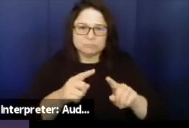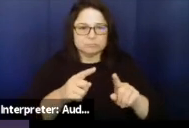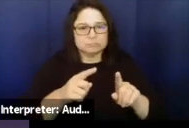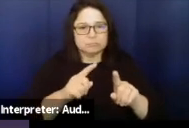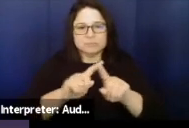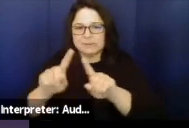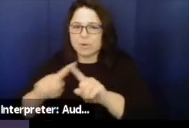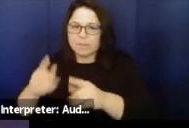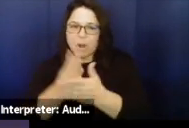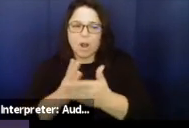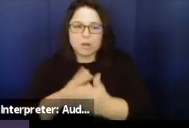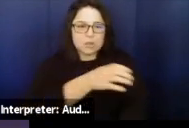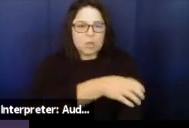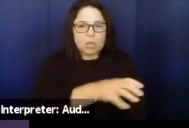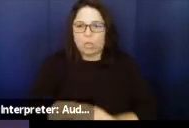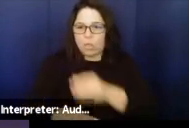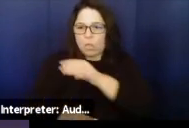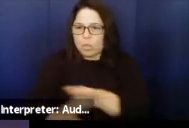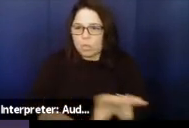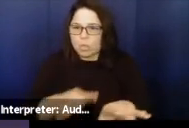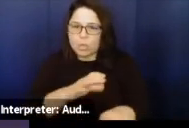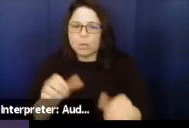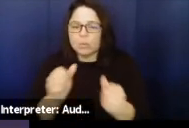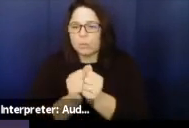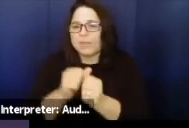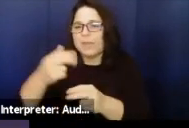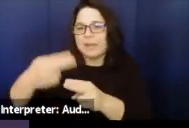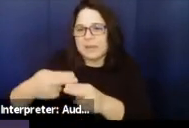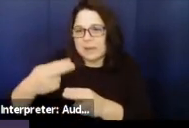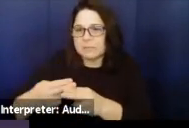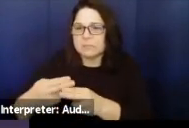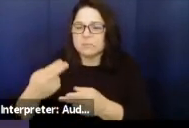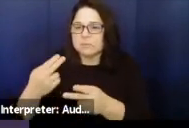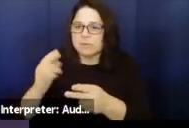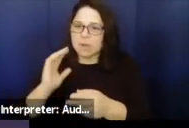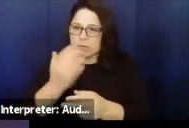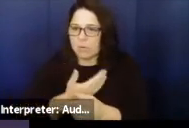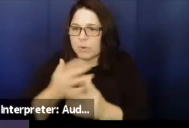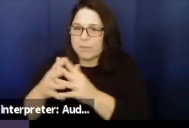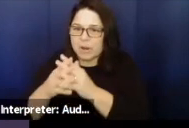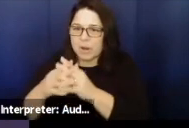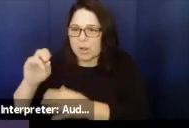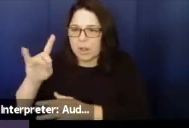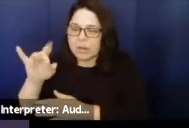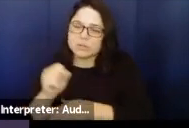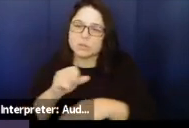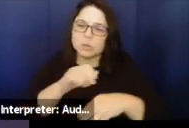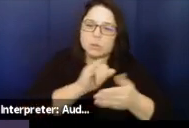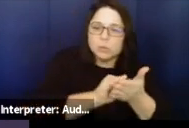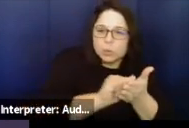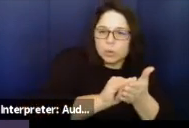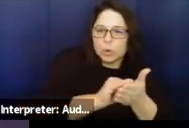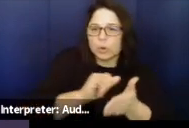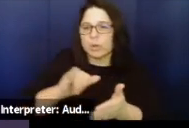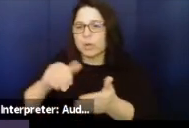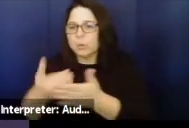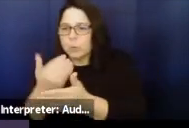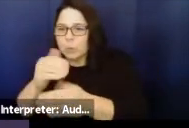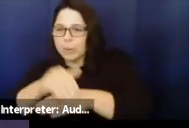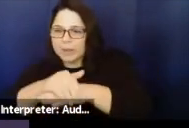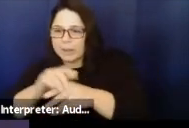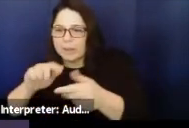this figure with the names of Britain's American colonies. Here is New York, we have New England over here. That's